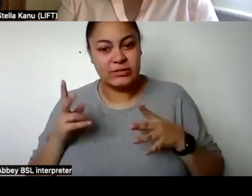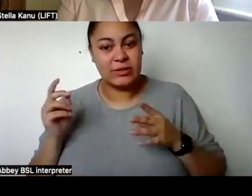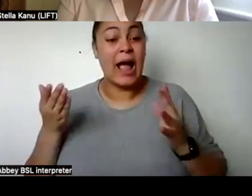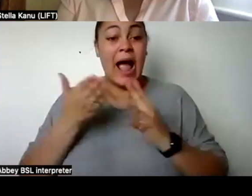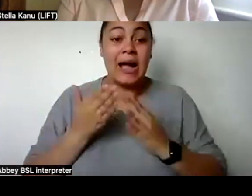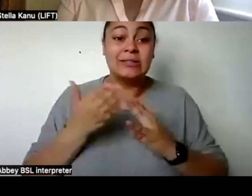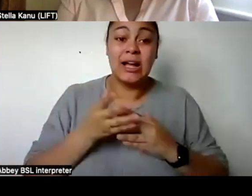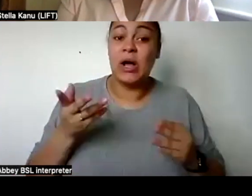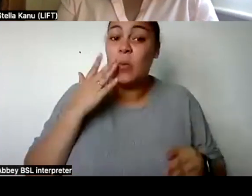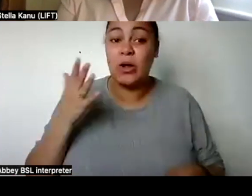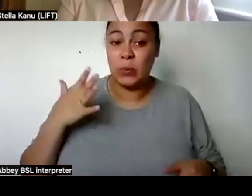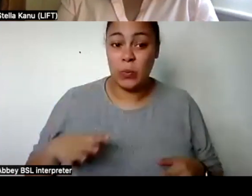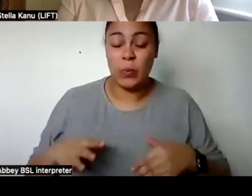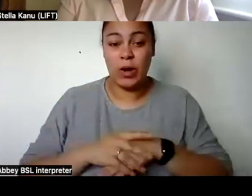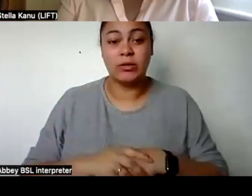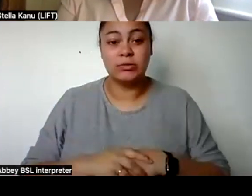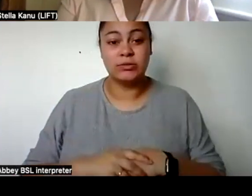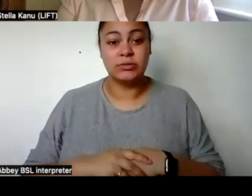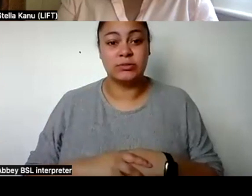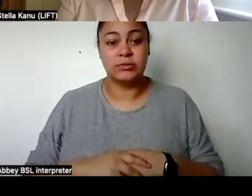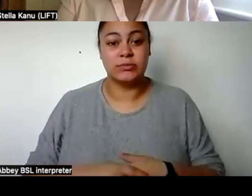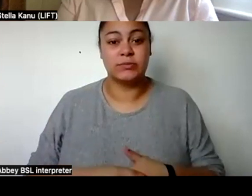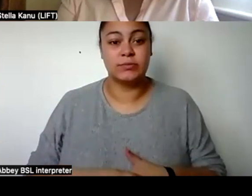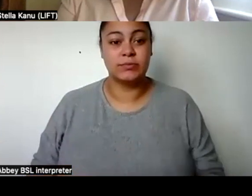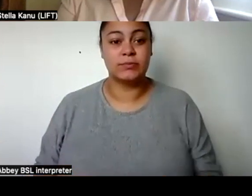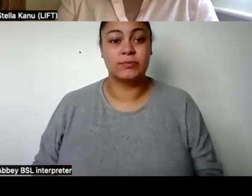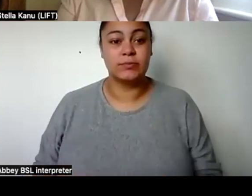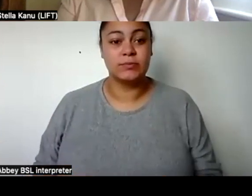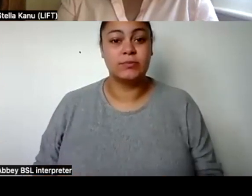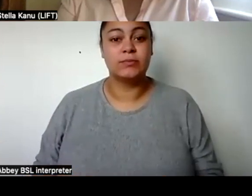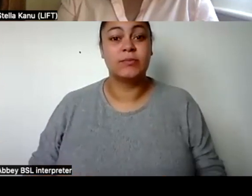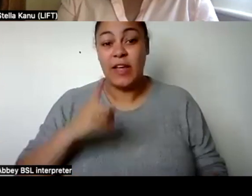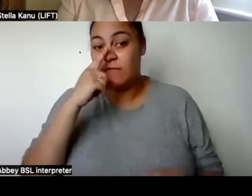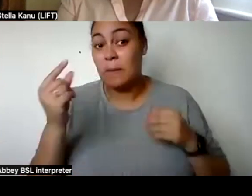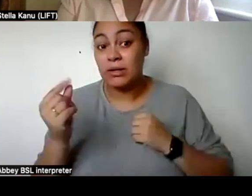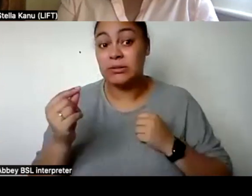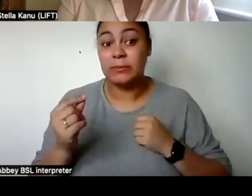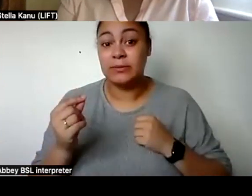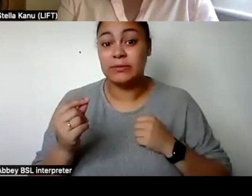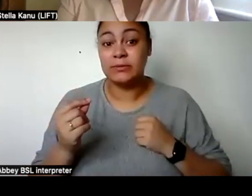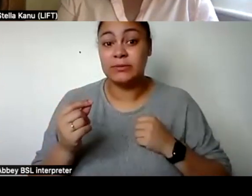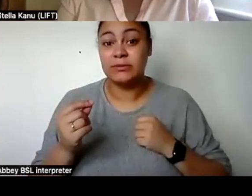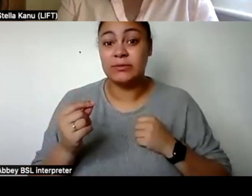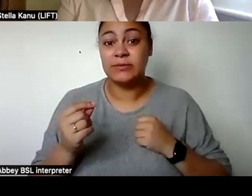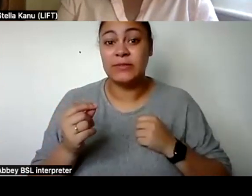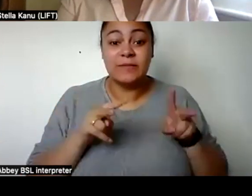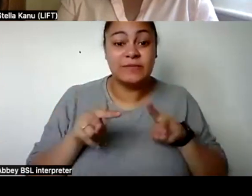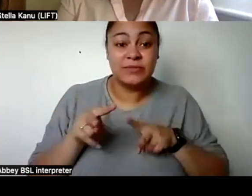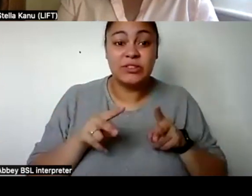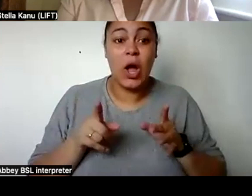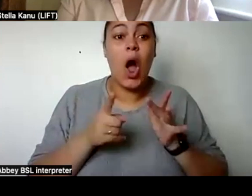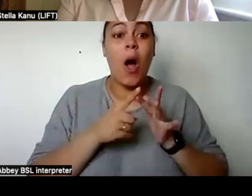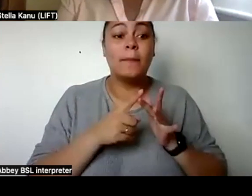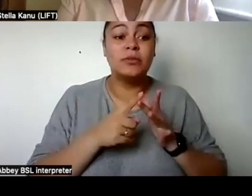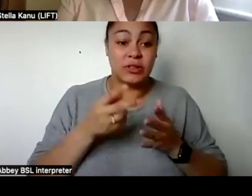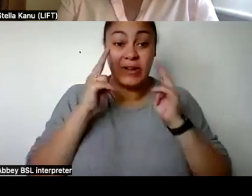this event in any way that makes participating work for you. If possible, start with your video options switched on so you